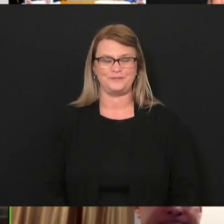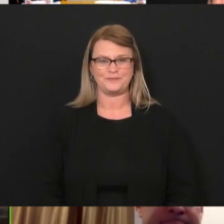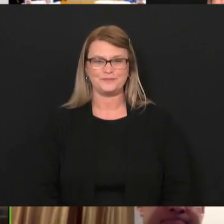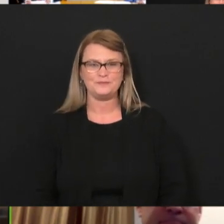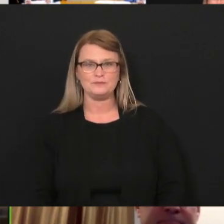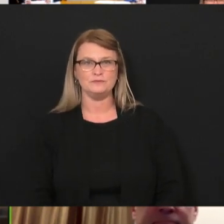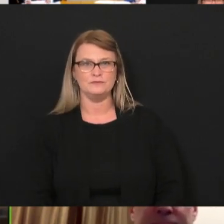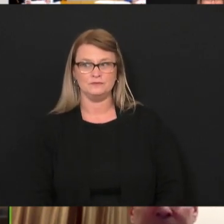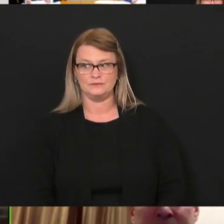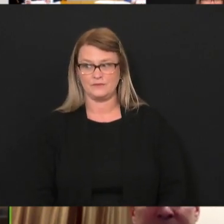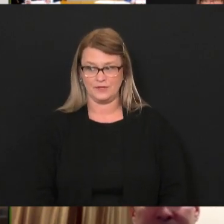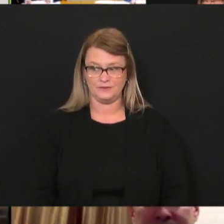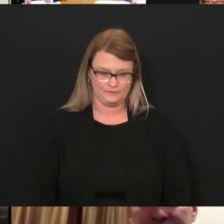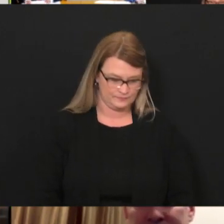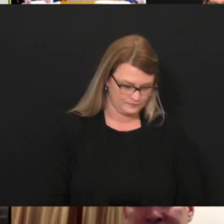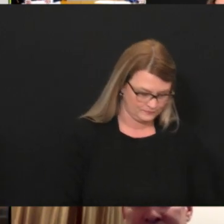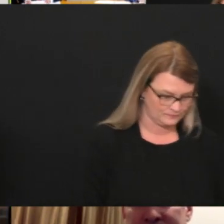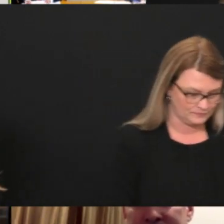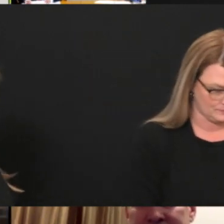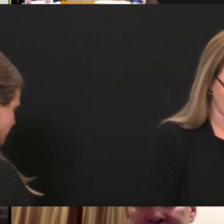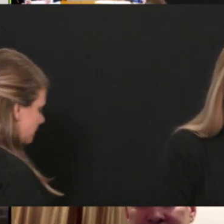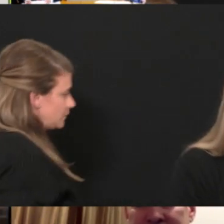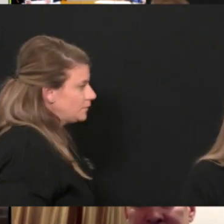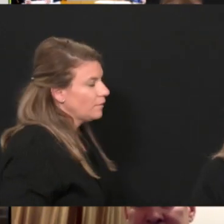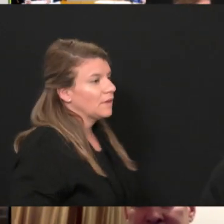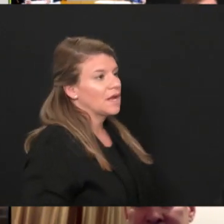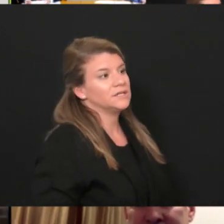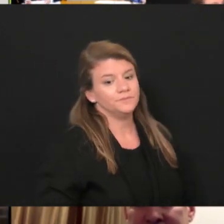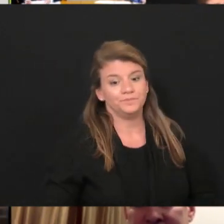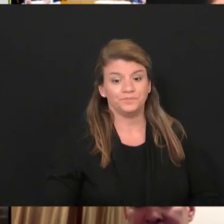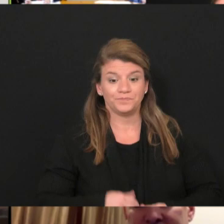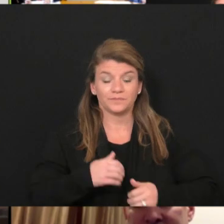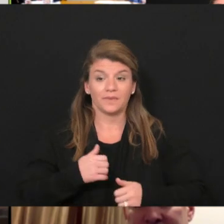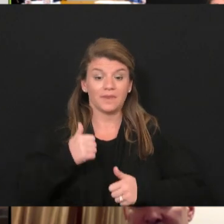you, Dr. Marsh. Next, we'll go to Major General Hoyer with the West Virginia National Guard.